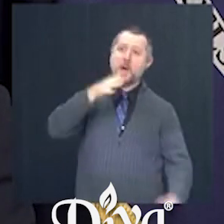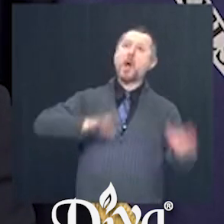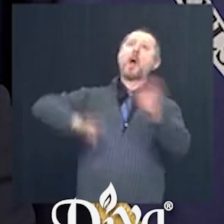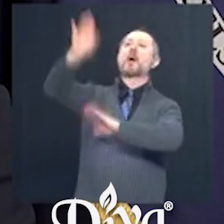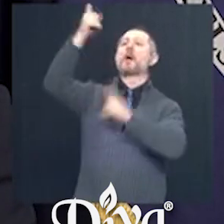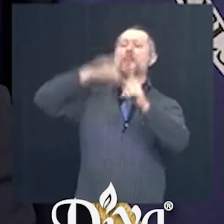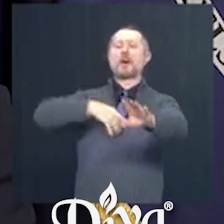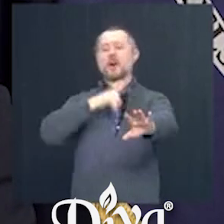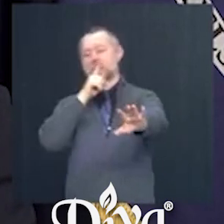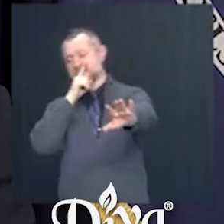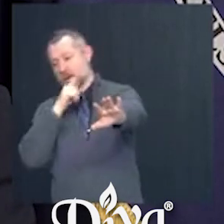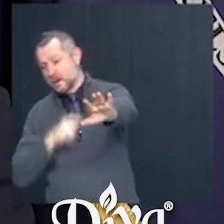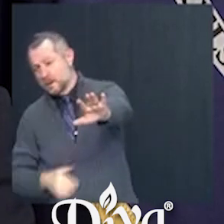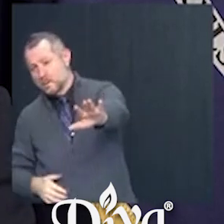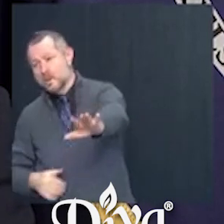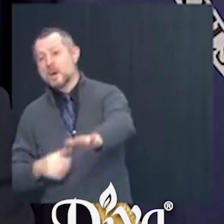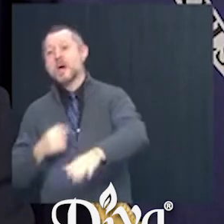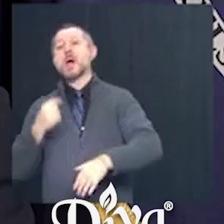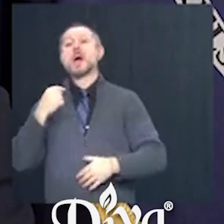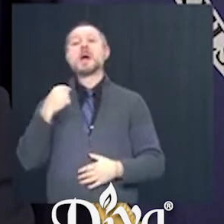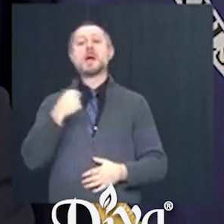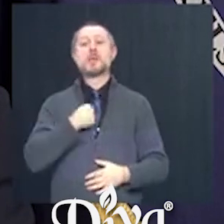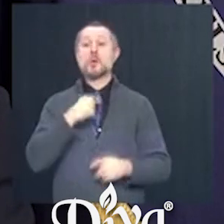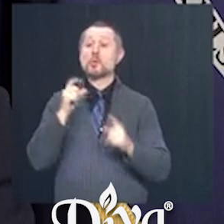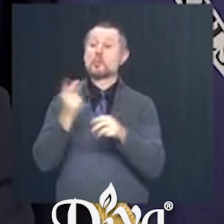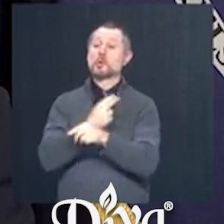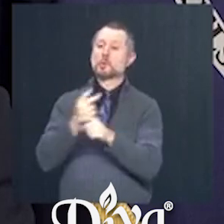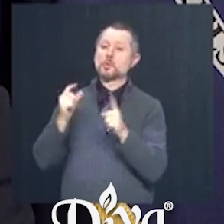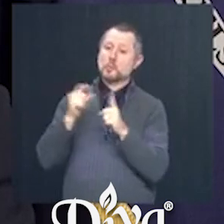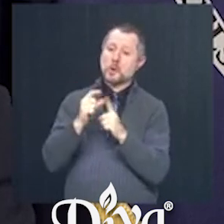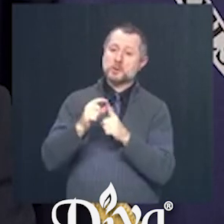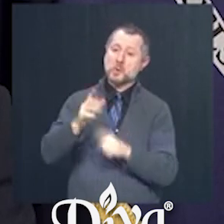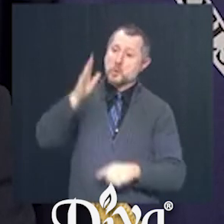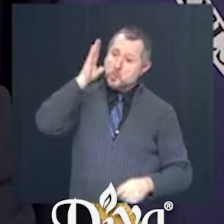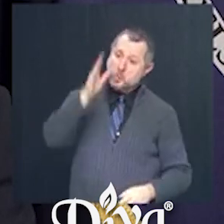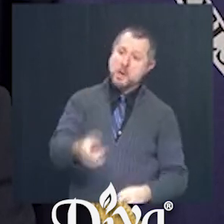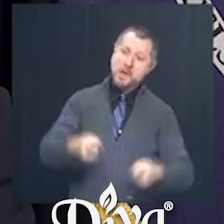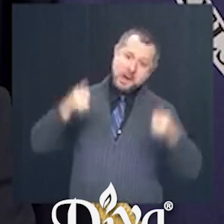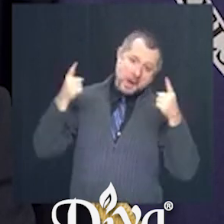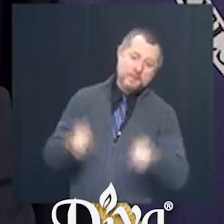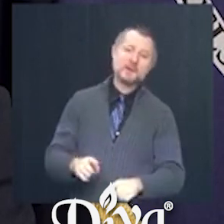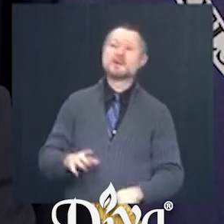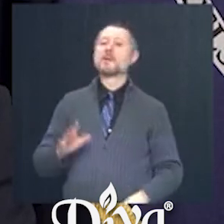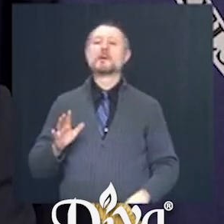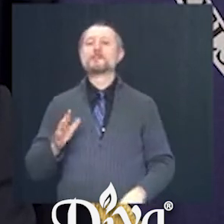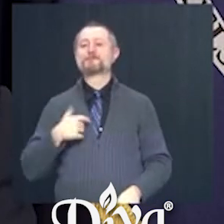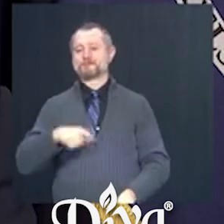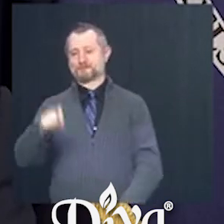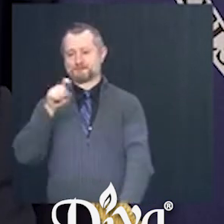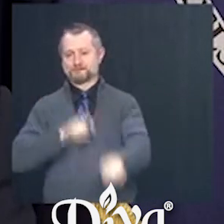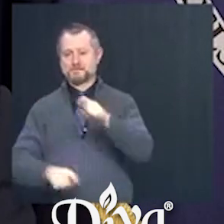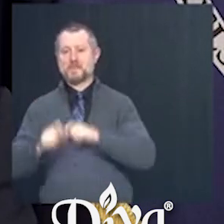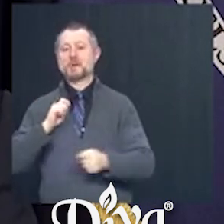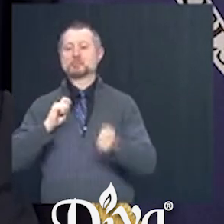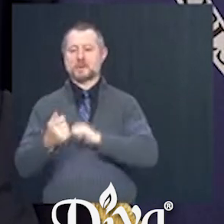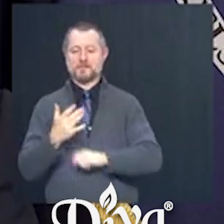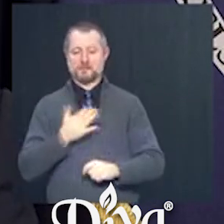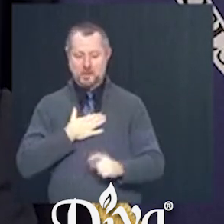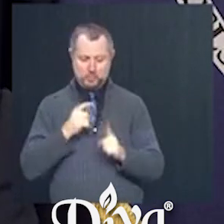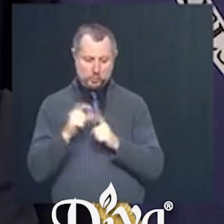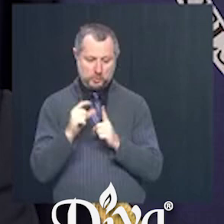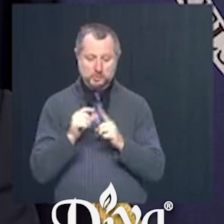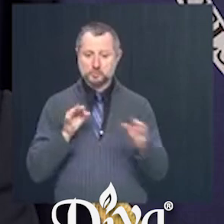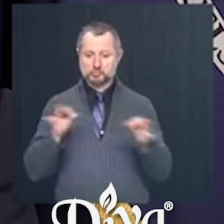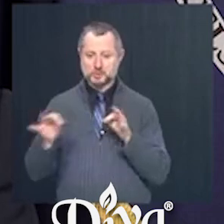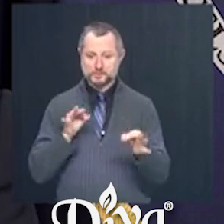is, if I use the word inevitable, let me change that word. I believe that is what